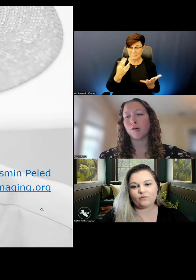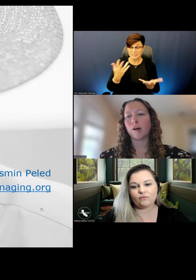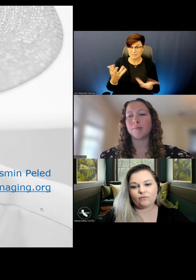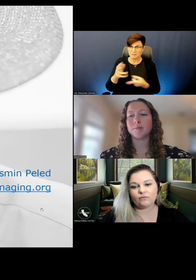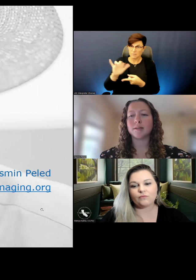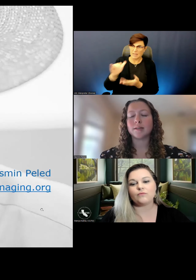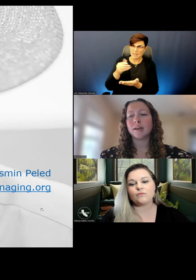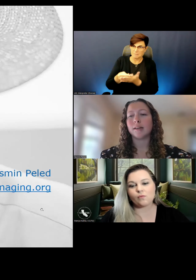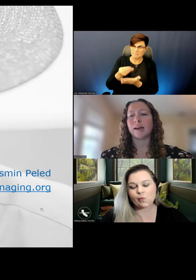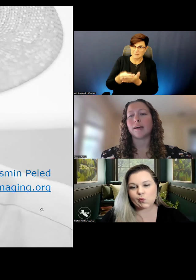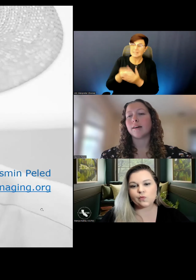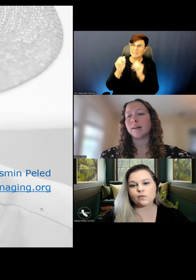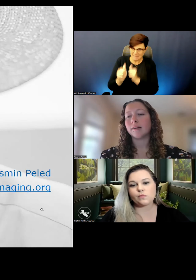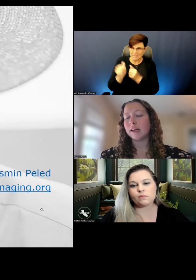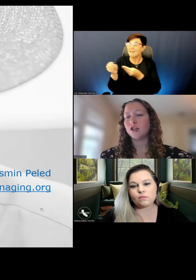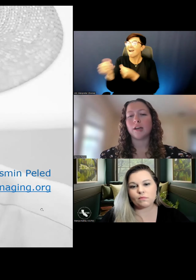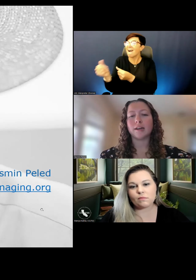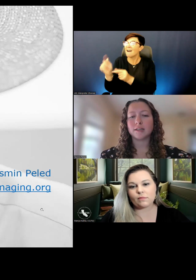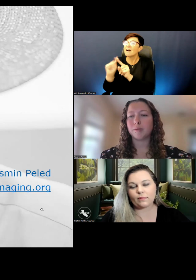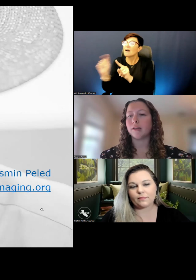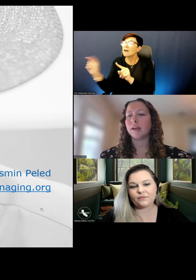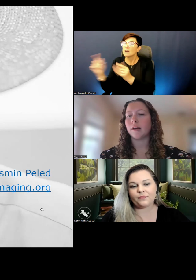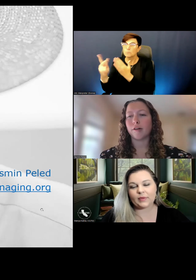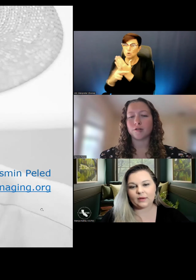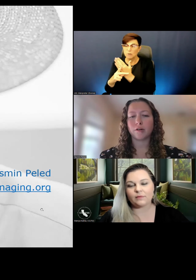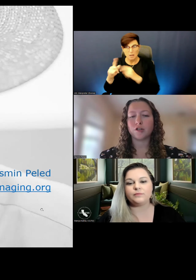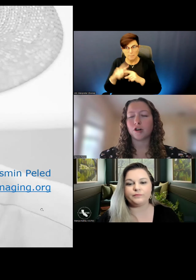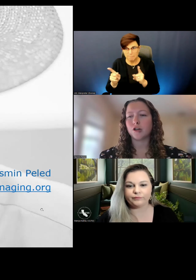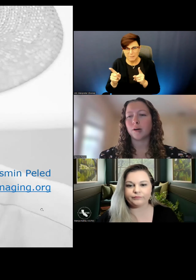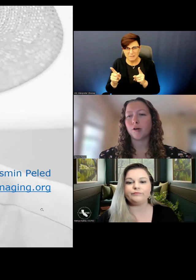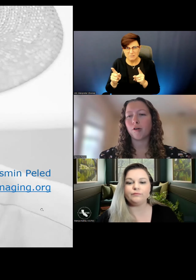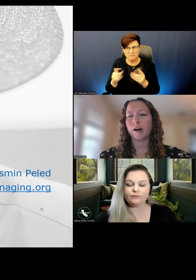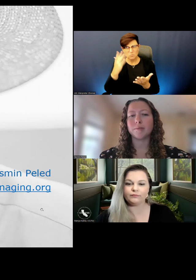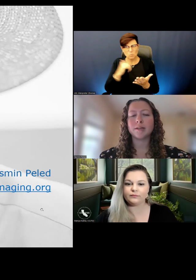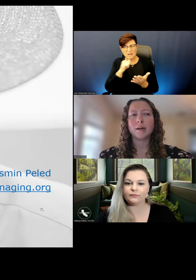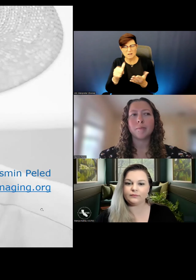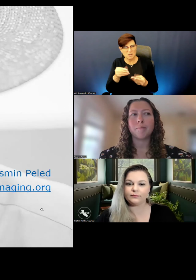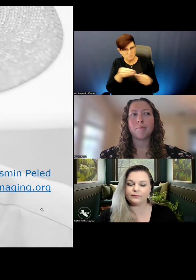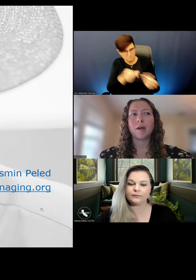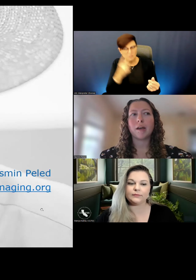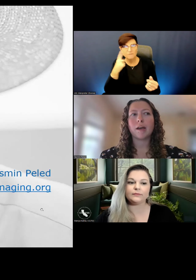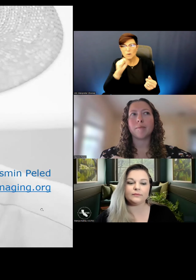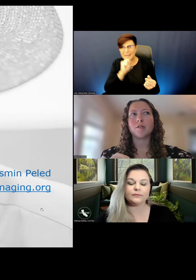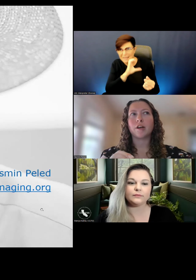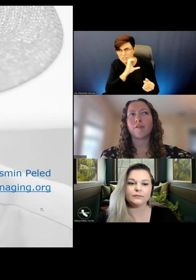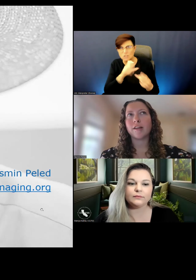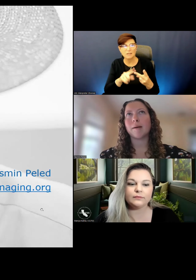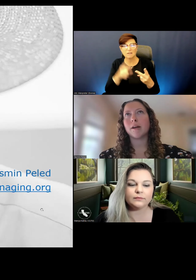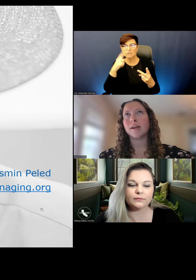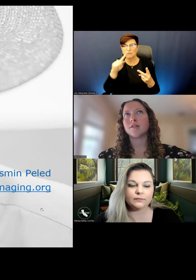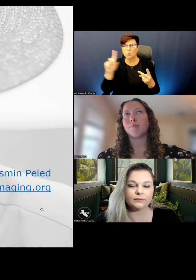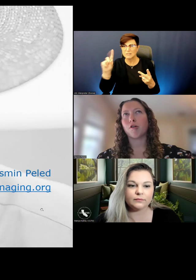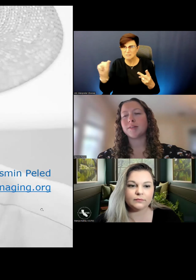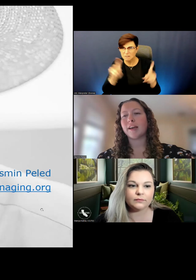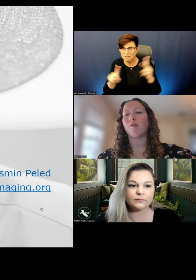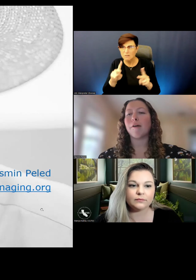in programs like aging and disability and other sort of discretionary programs and diverting that